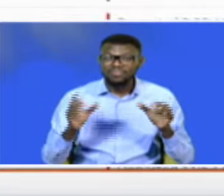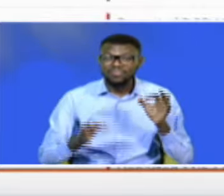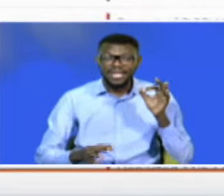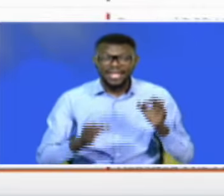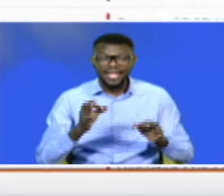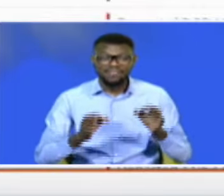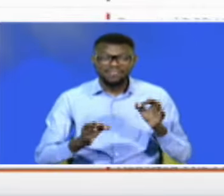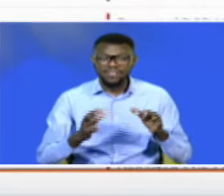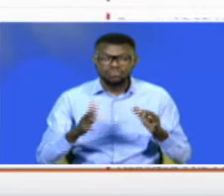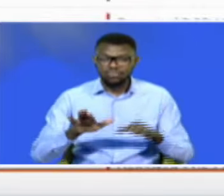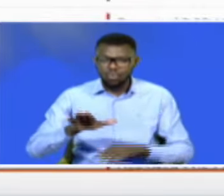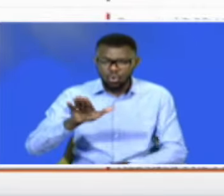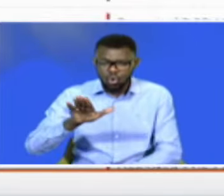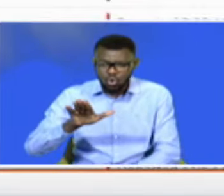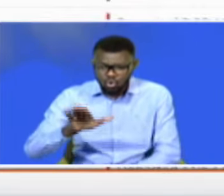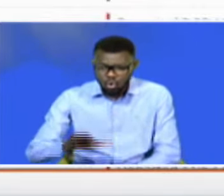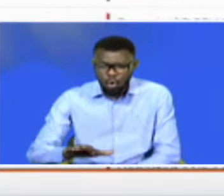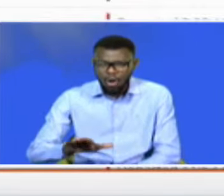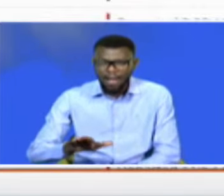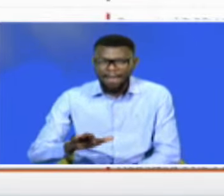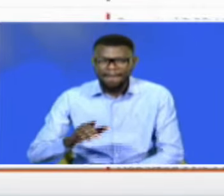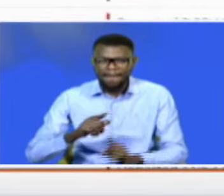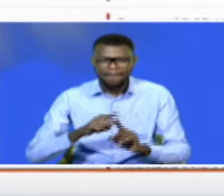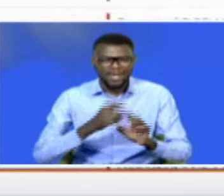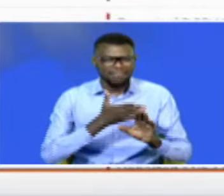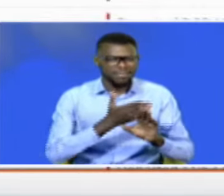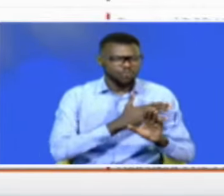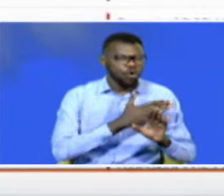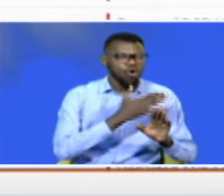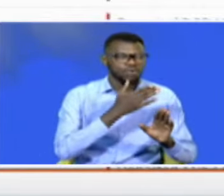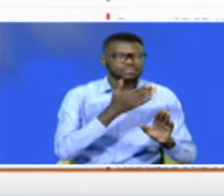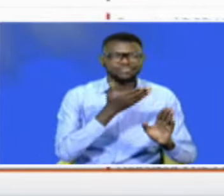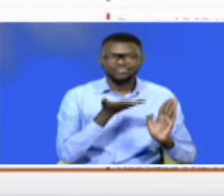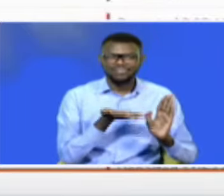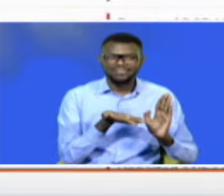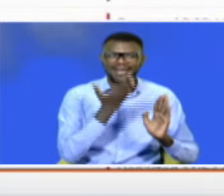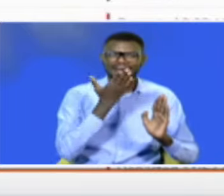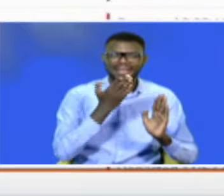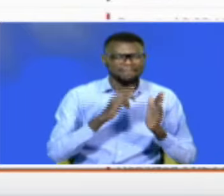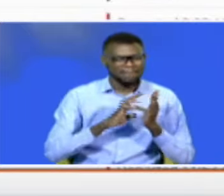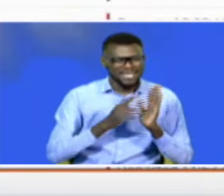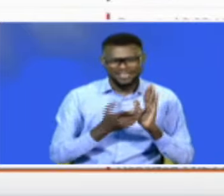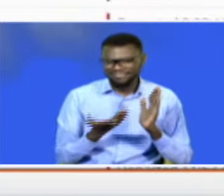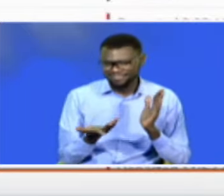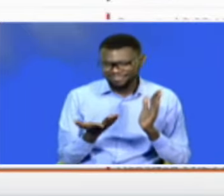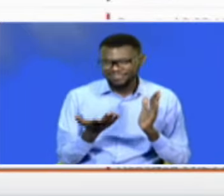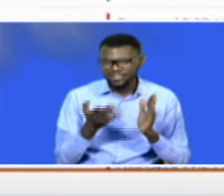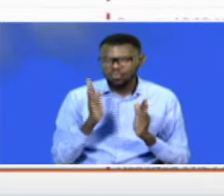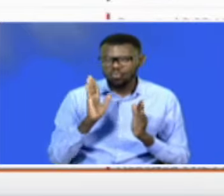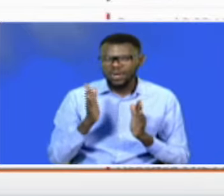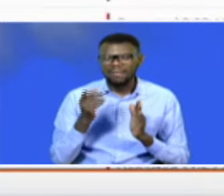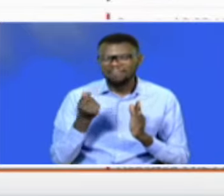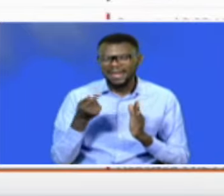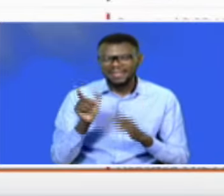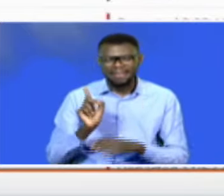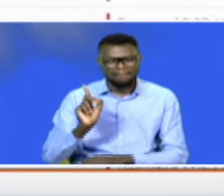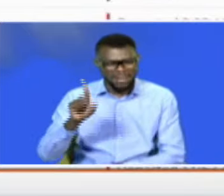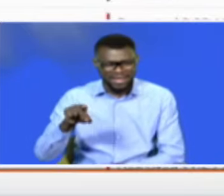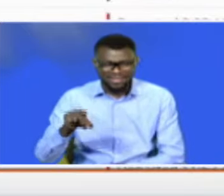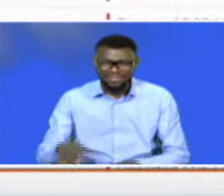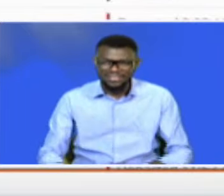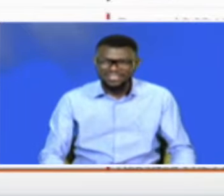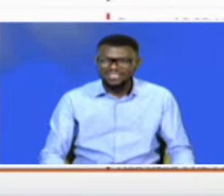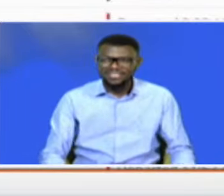routing are lower than what you have paid, it shall refund the difference. This has been a contribution to high